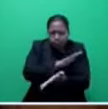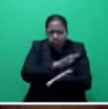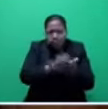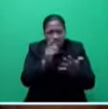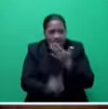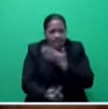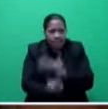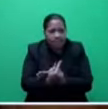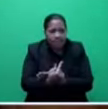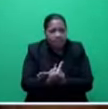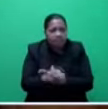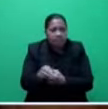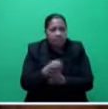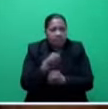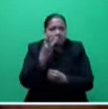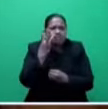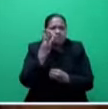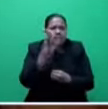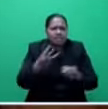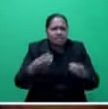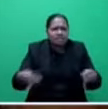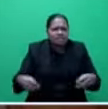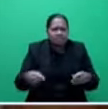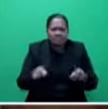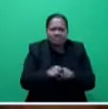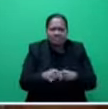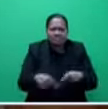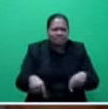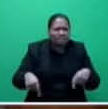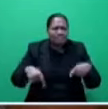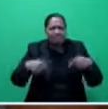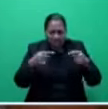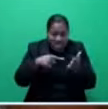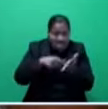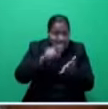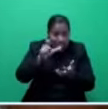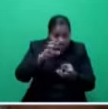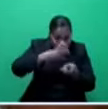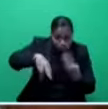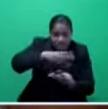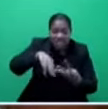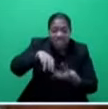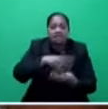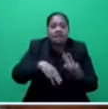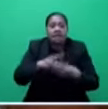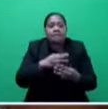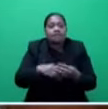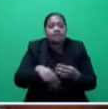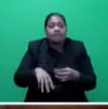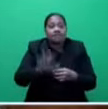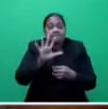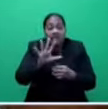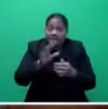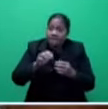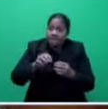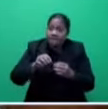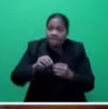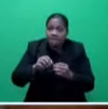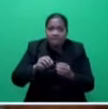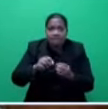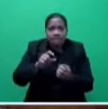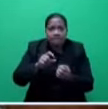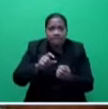actually three-way battle. Still rehabilitating TC Winston projects, fighting COVID-19, and now